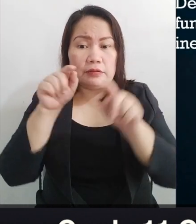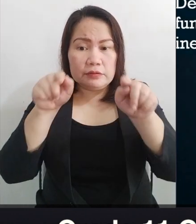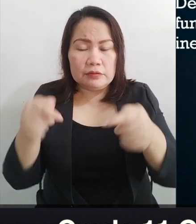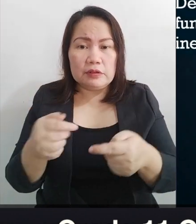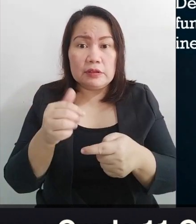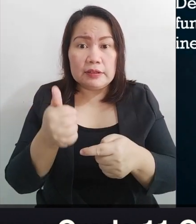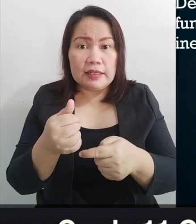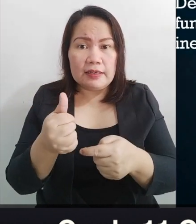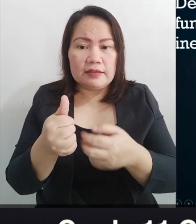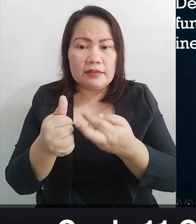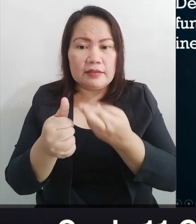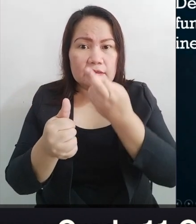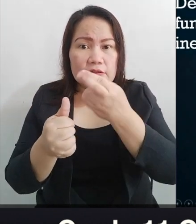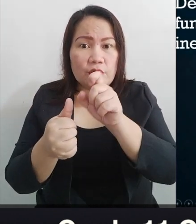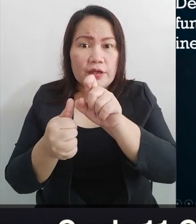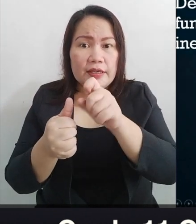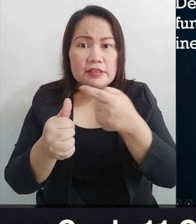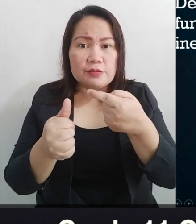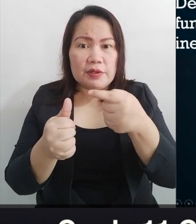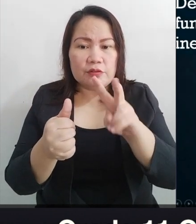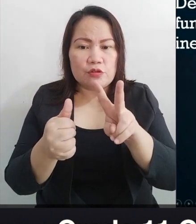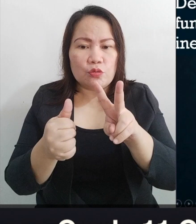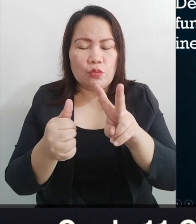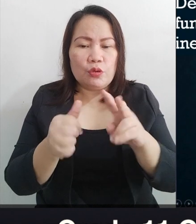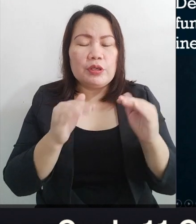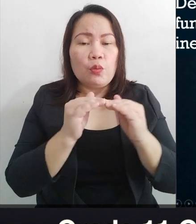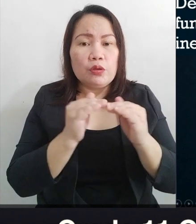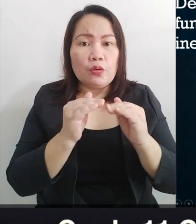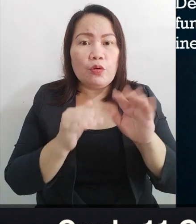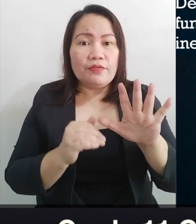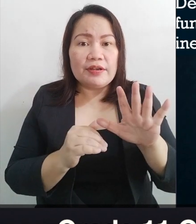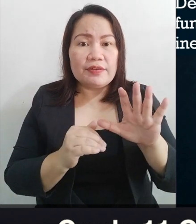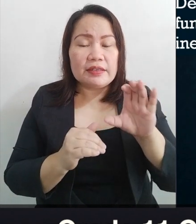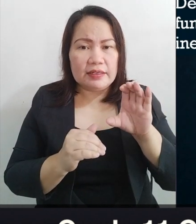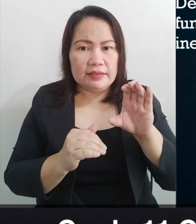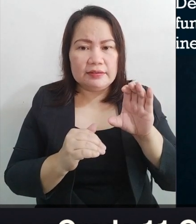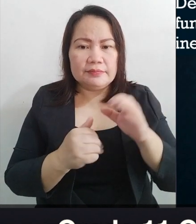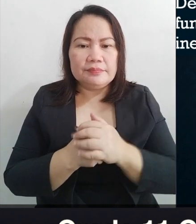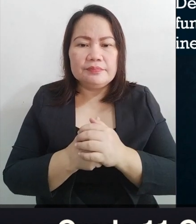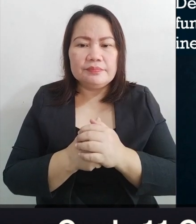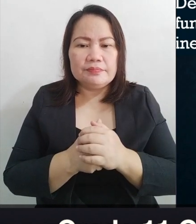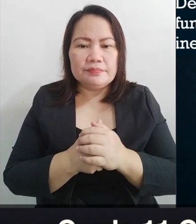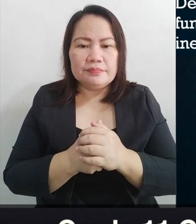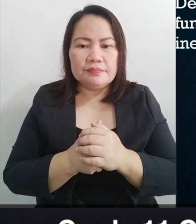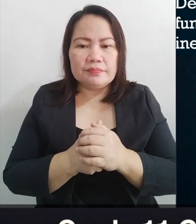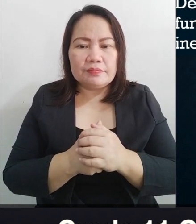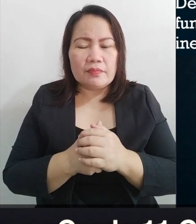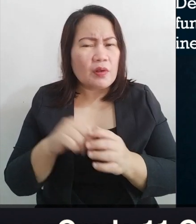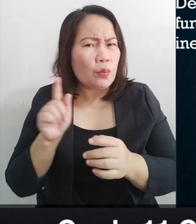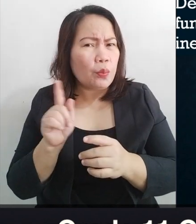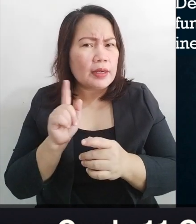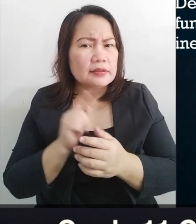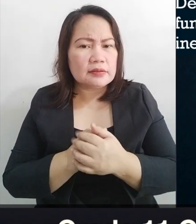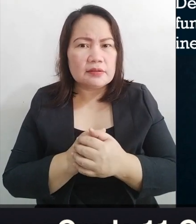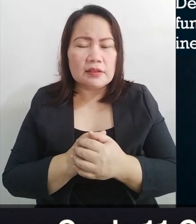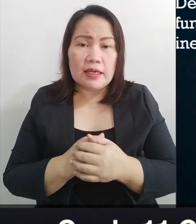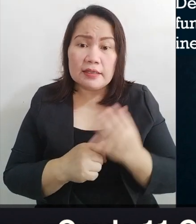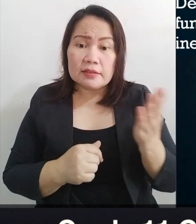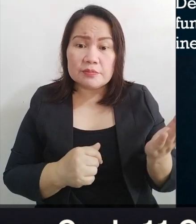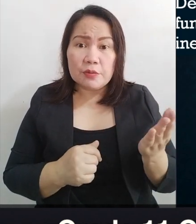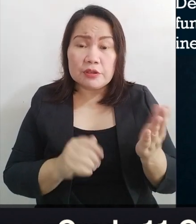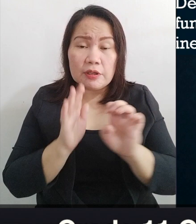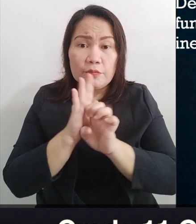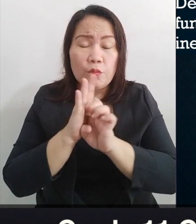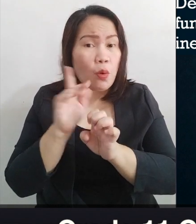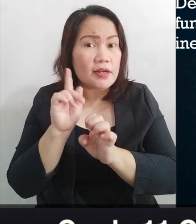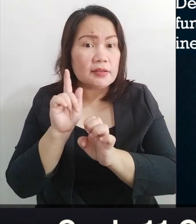4 times the quantity of 10 raised to x minus 2 is equal to 500. So, what do you